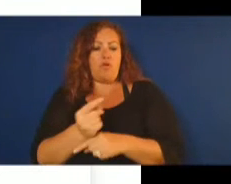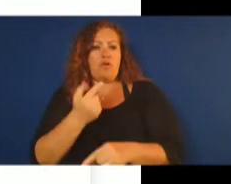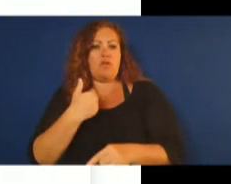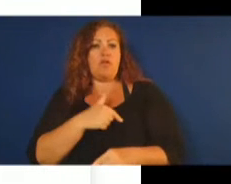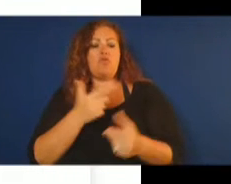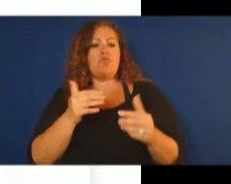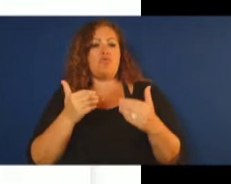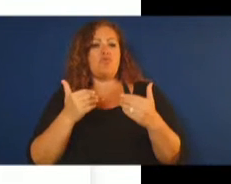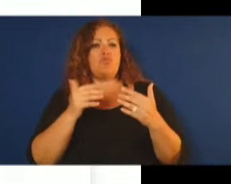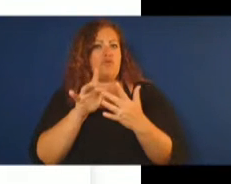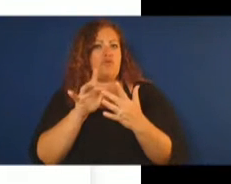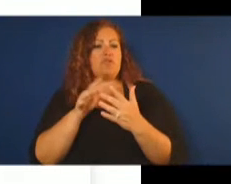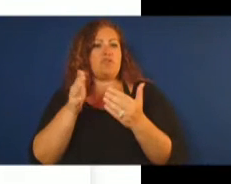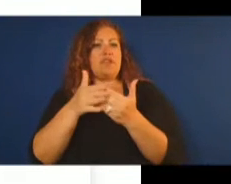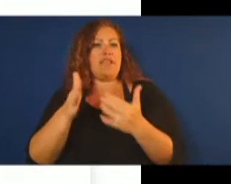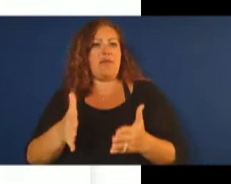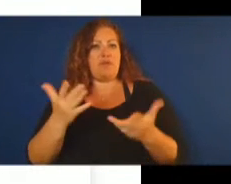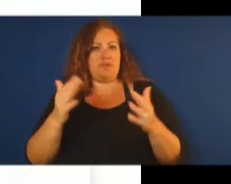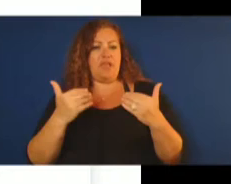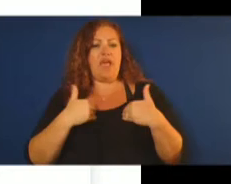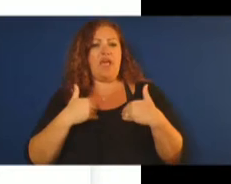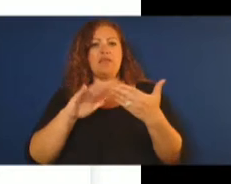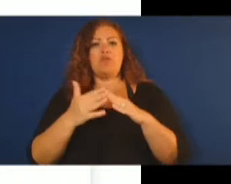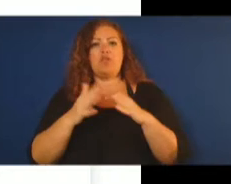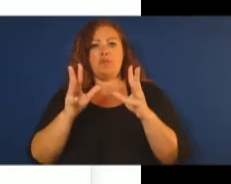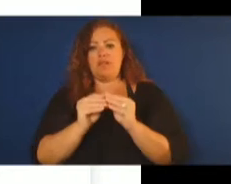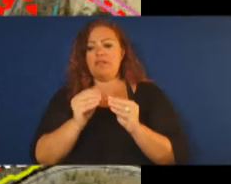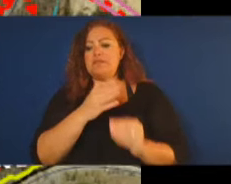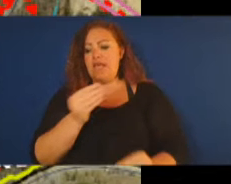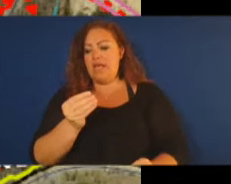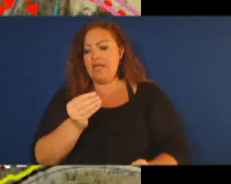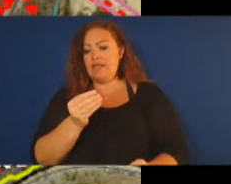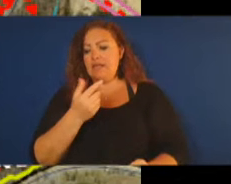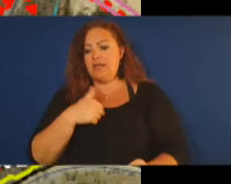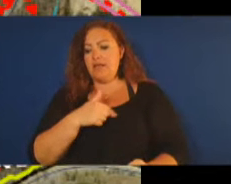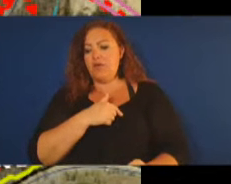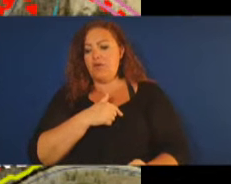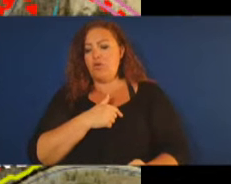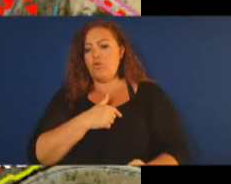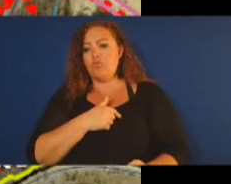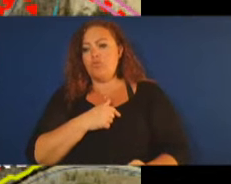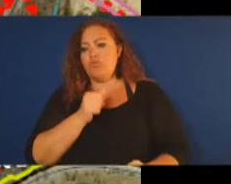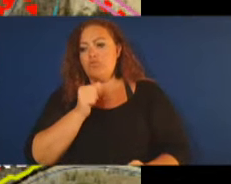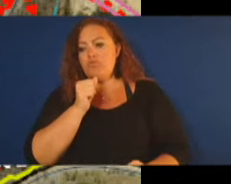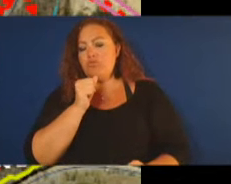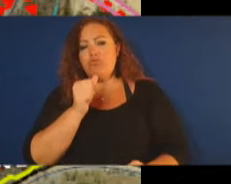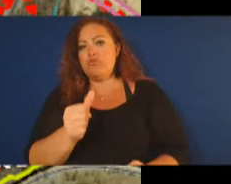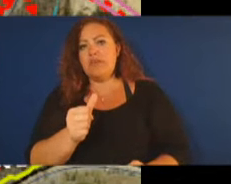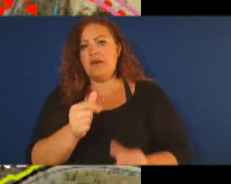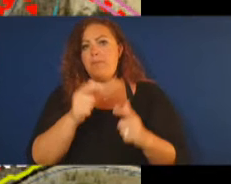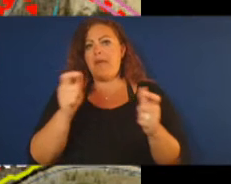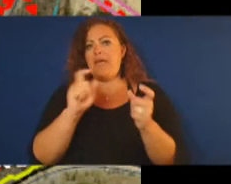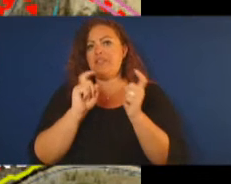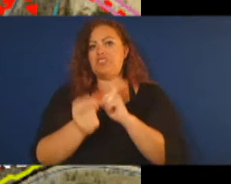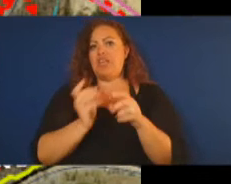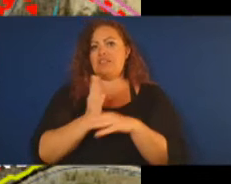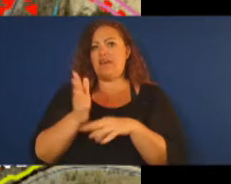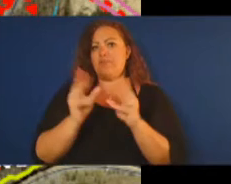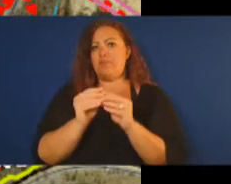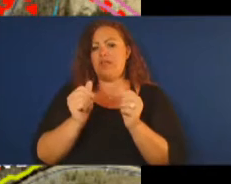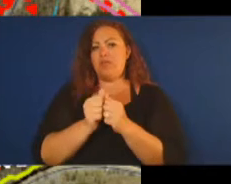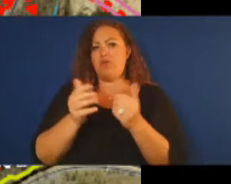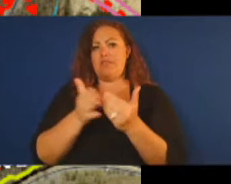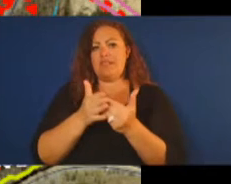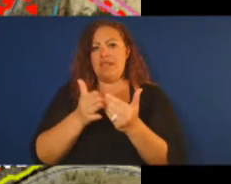reached out to the neighbors and had our community meetings and we did uh we didn't make a significant change after meeting with the neighbors uh one more Point